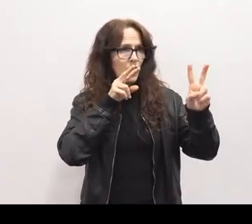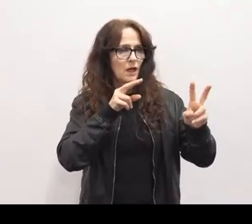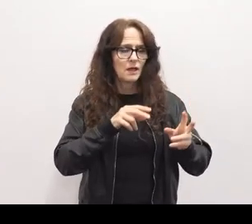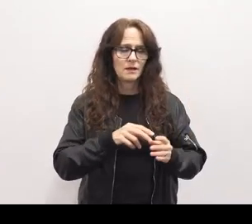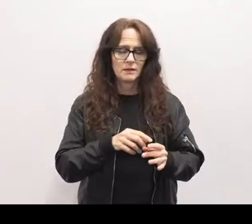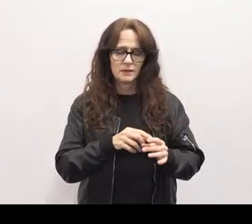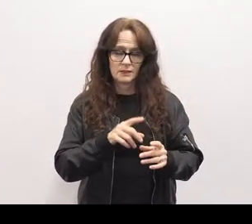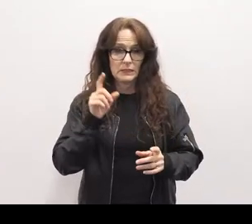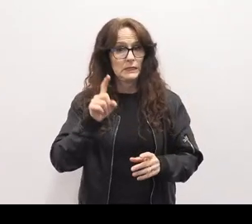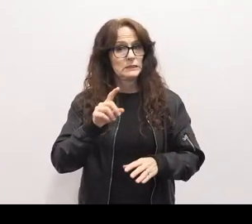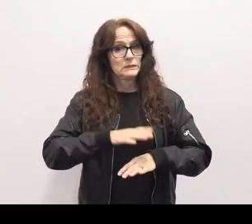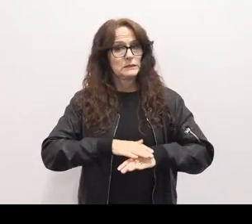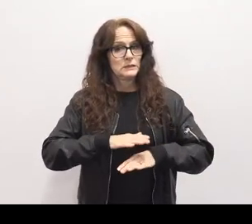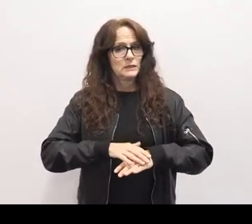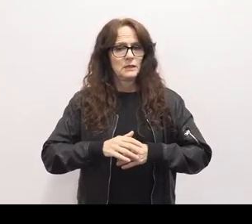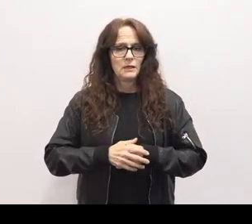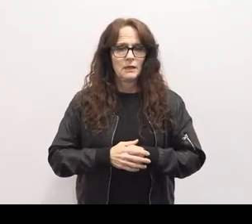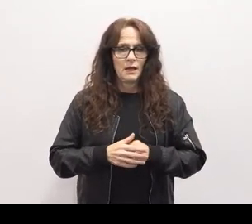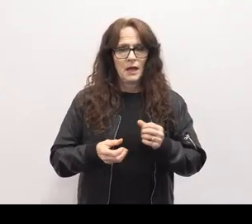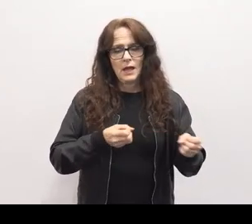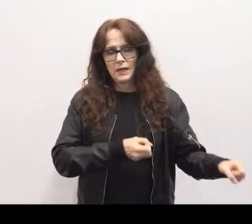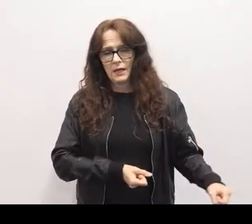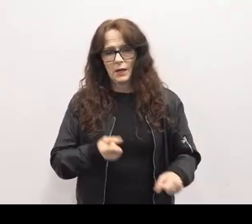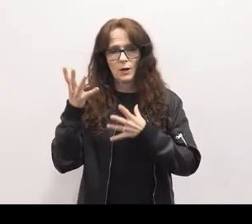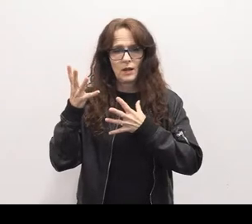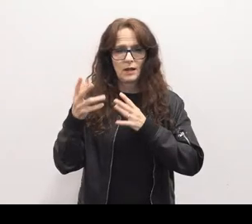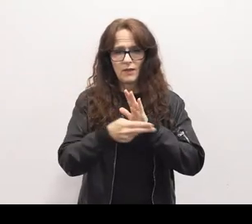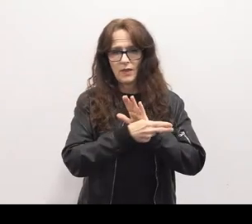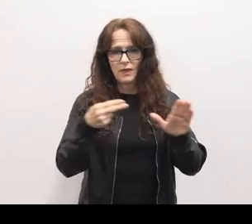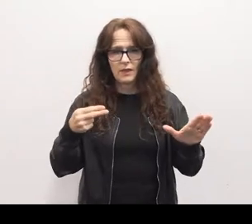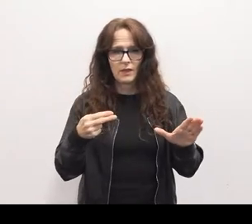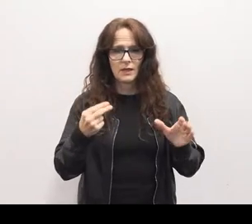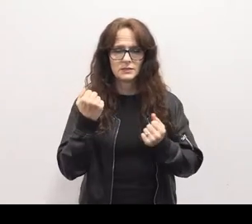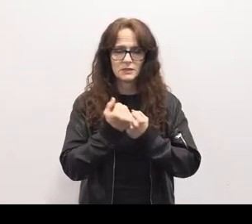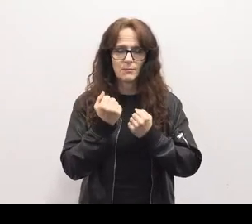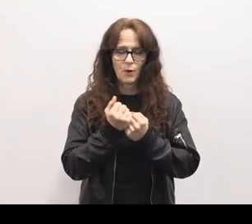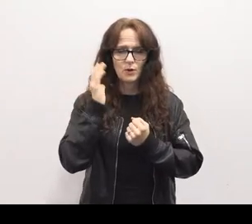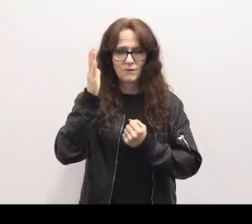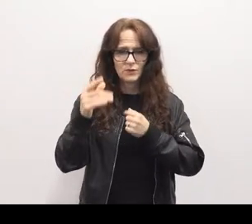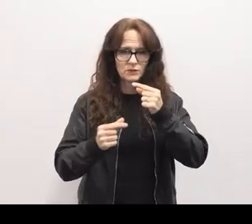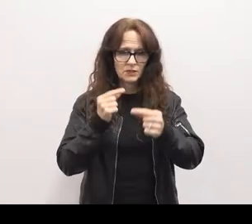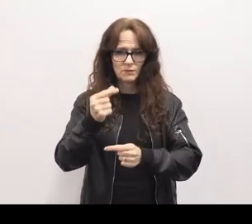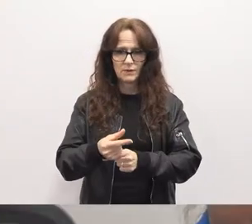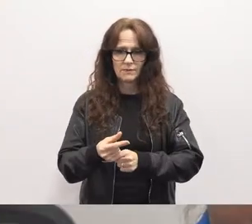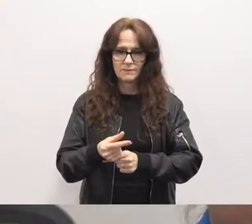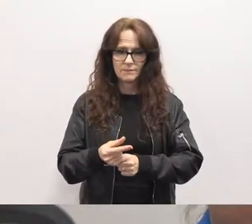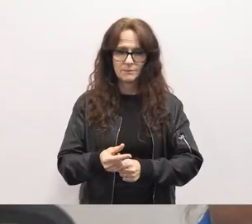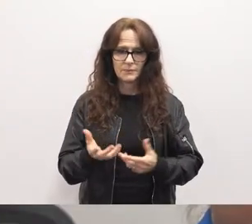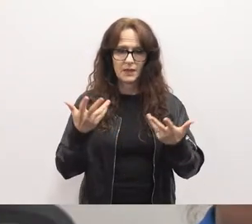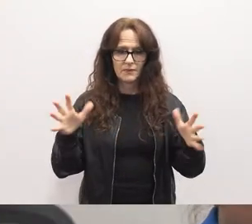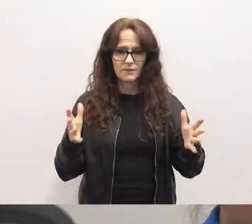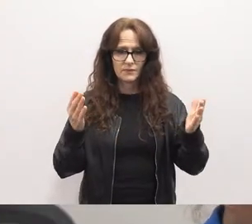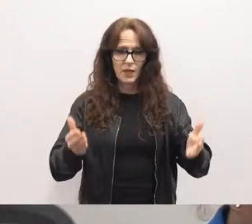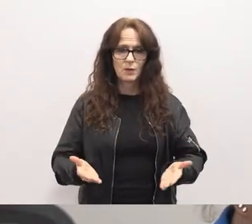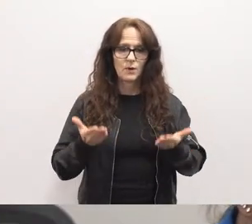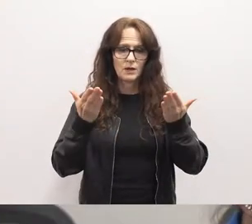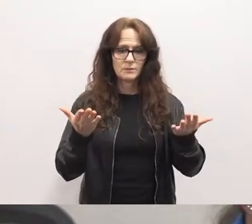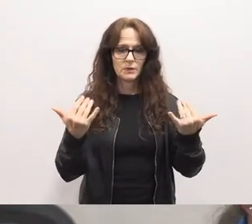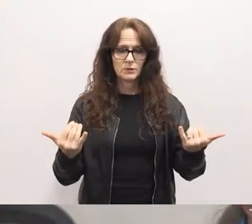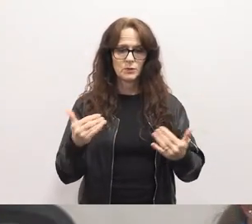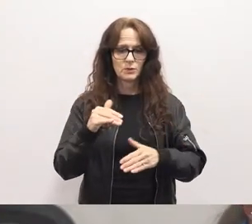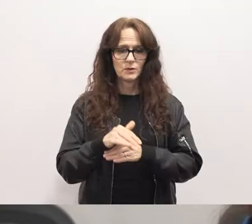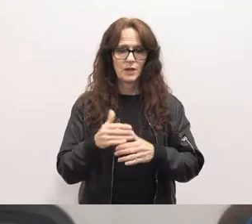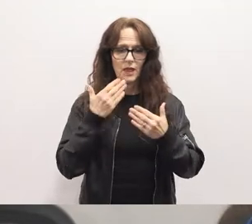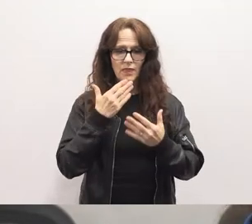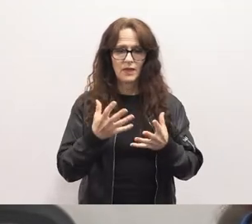warranted. Let's get rid of the stigma and support our future generations. And that concludes our recommendations for tonight. Thank